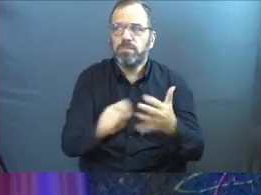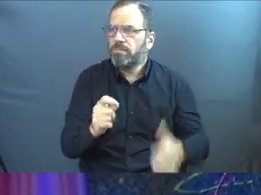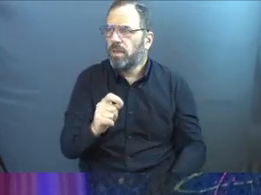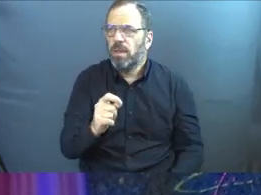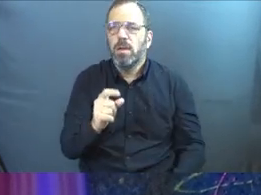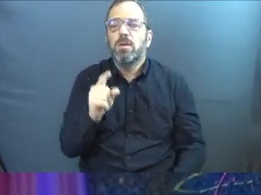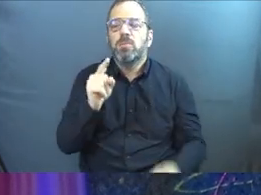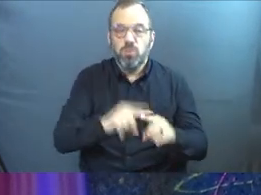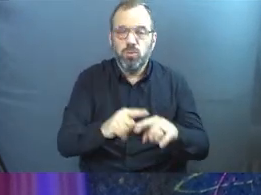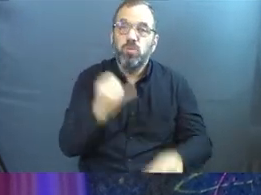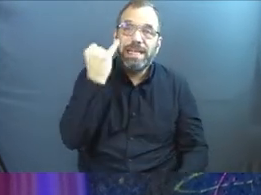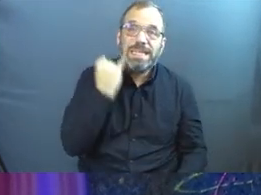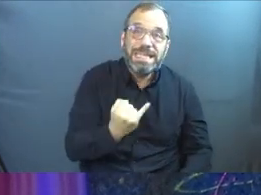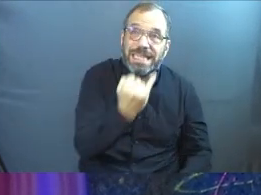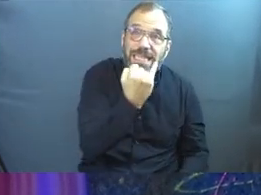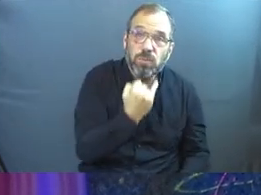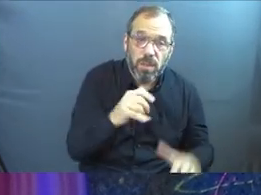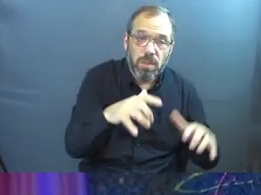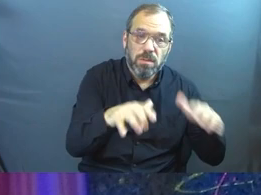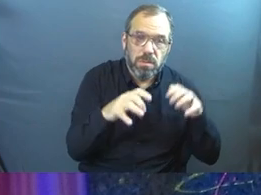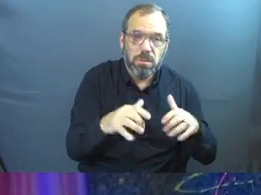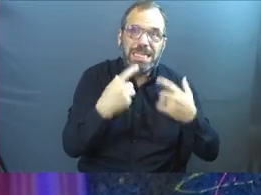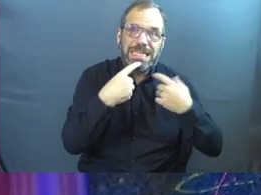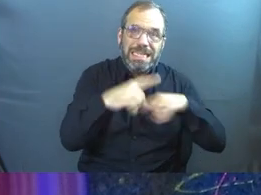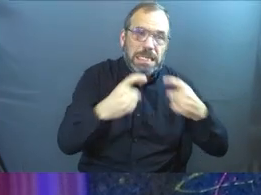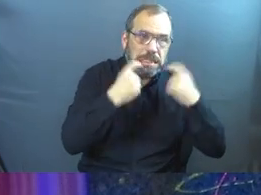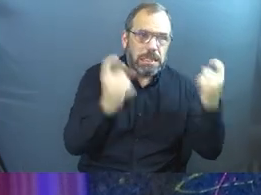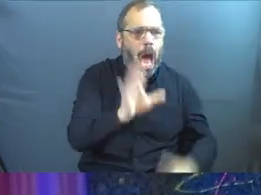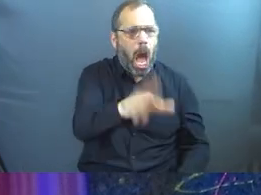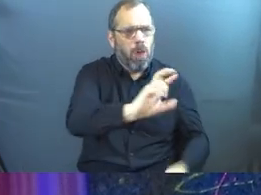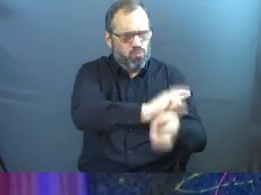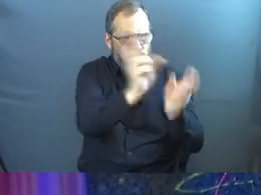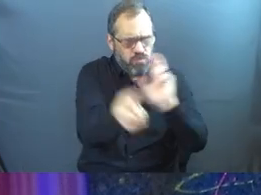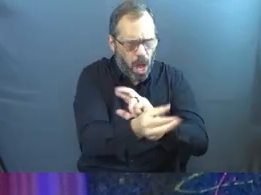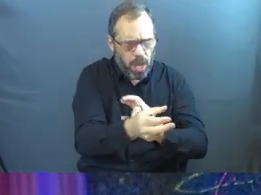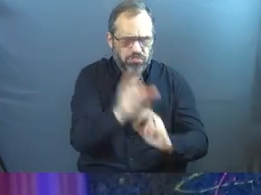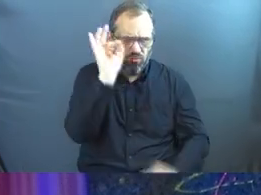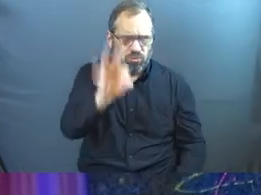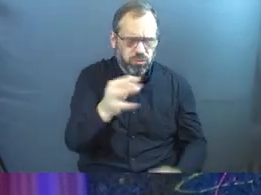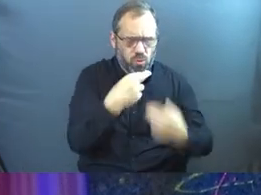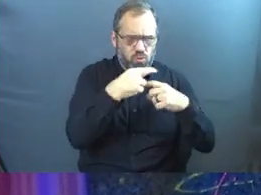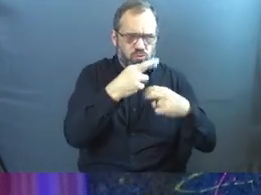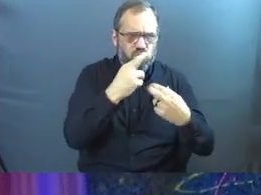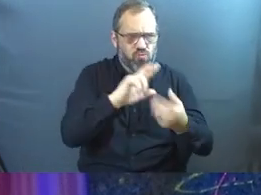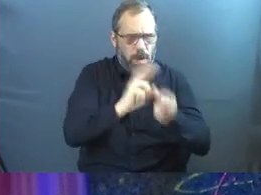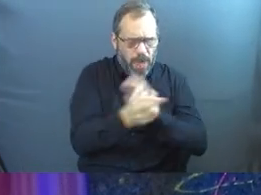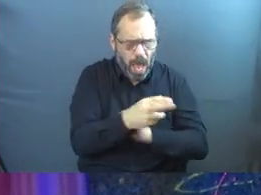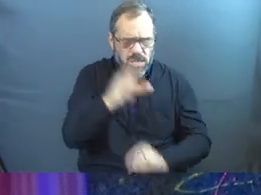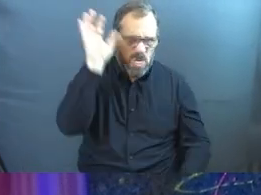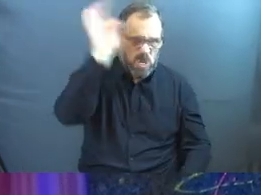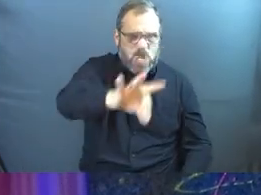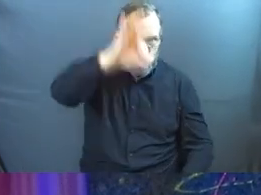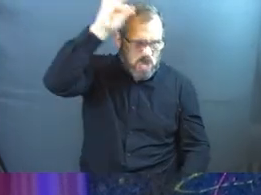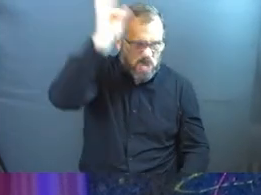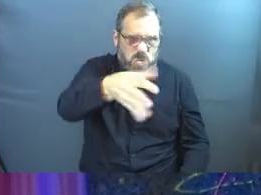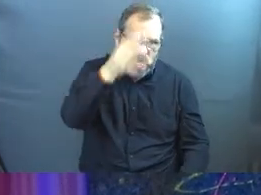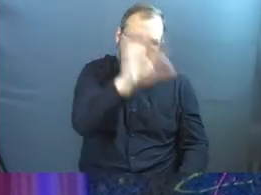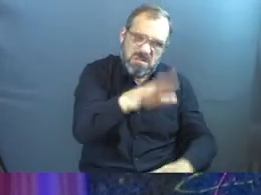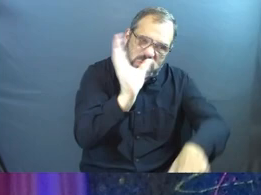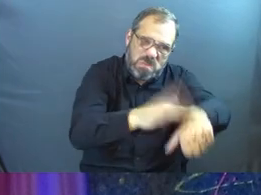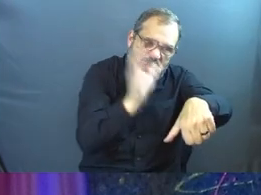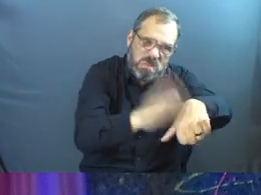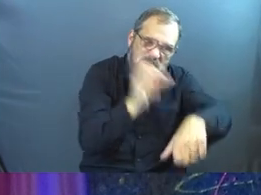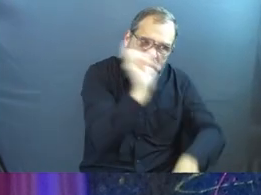to God's people declaring their sin and that they should repent. They kind of yell at God's people, try to wake them